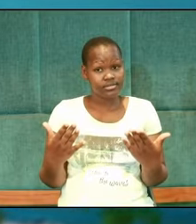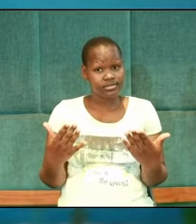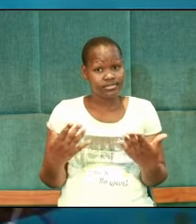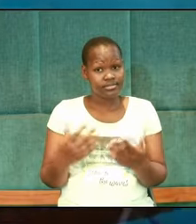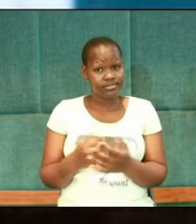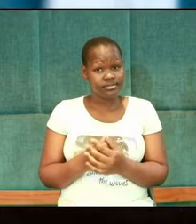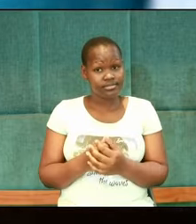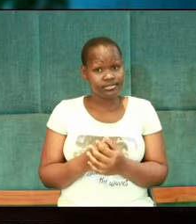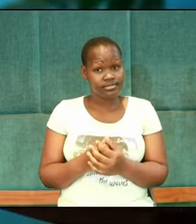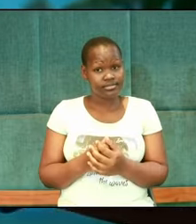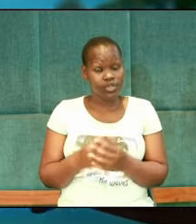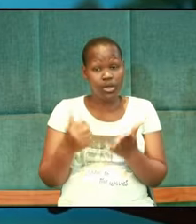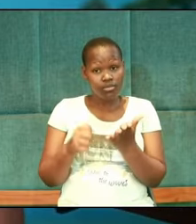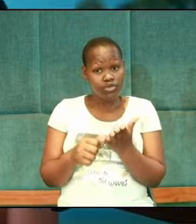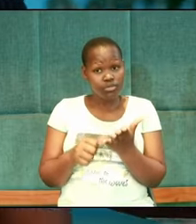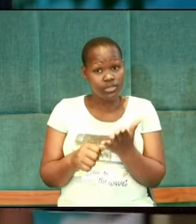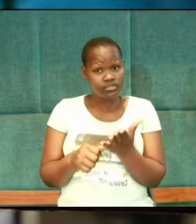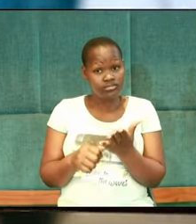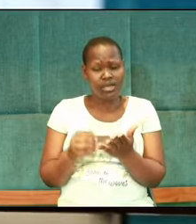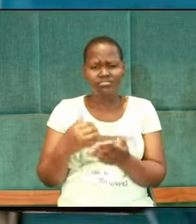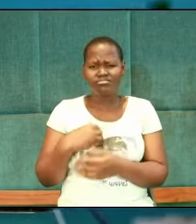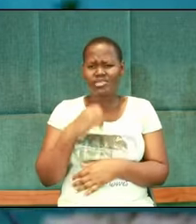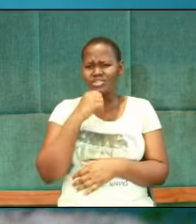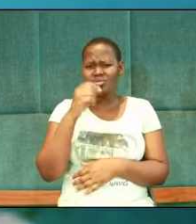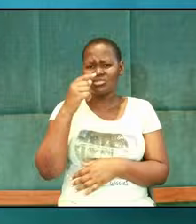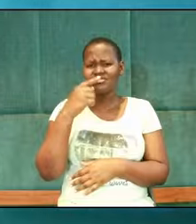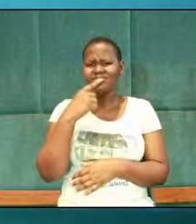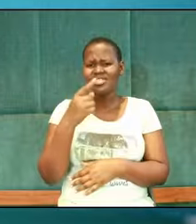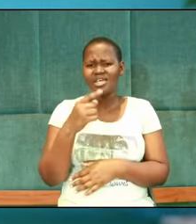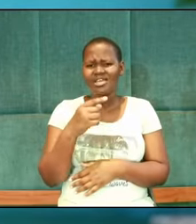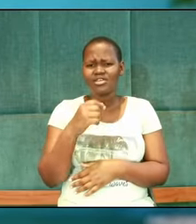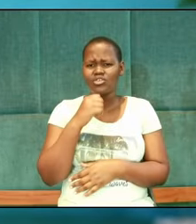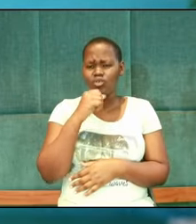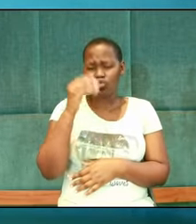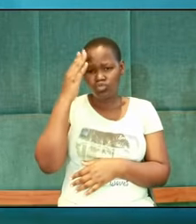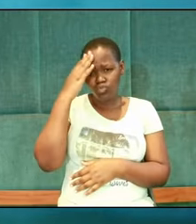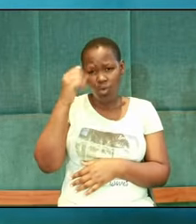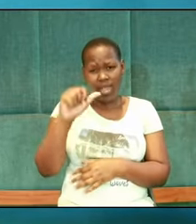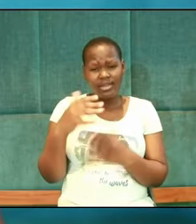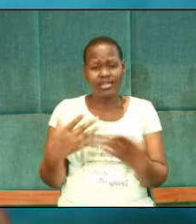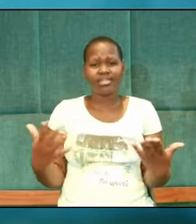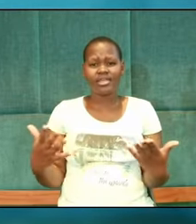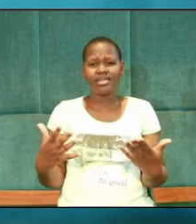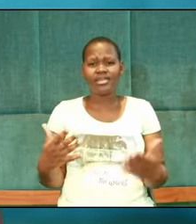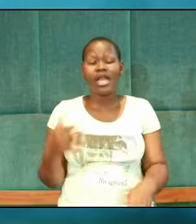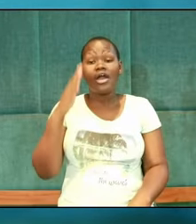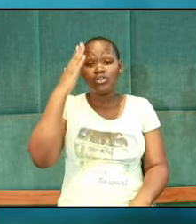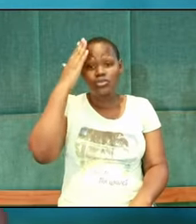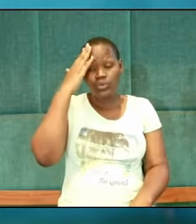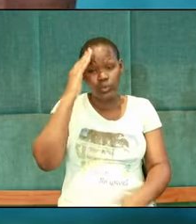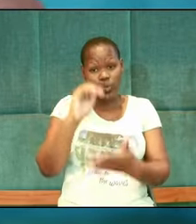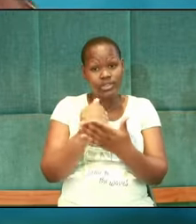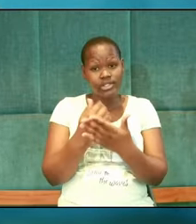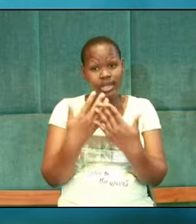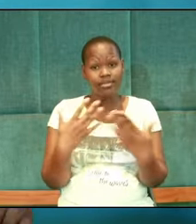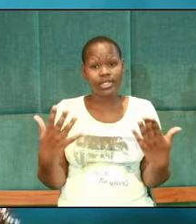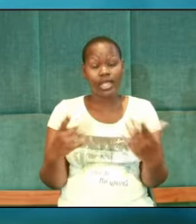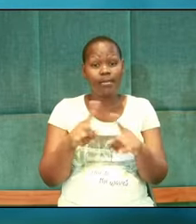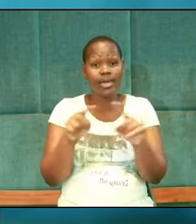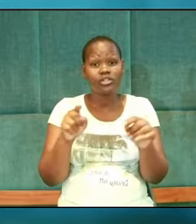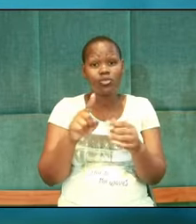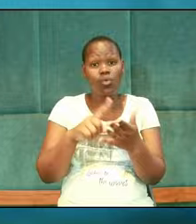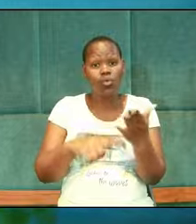The problem is not, I'm not saying we don't know anything. We know some things, But what we